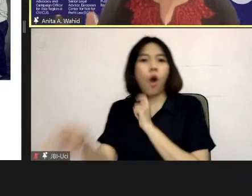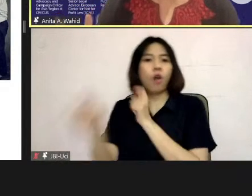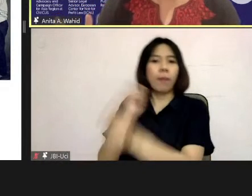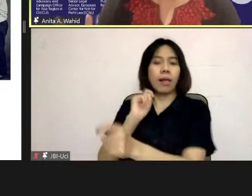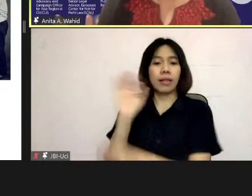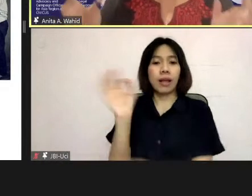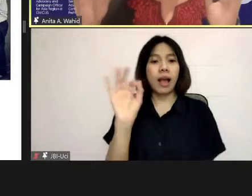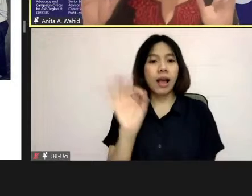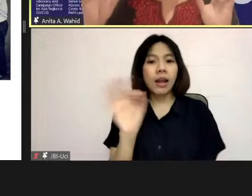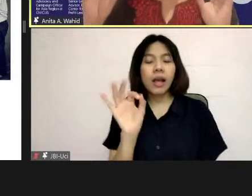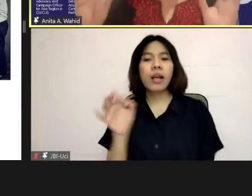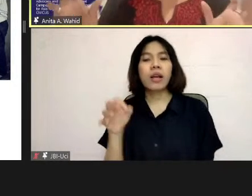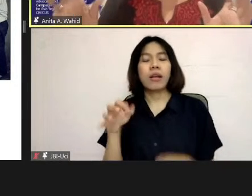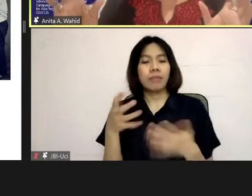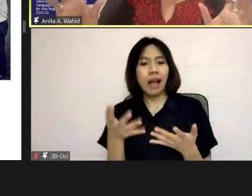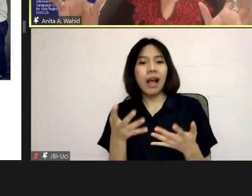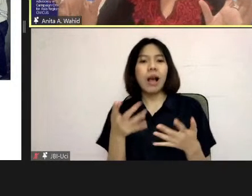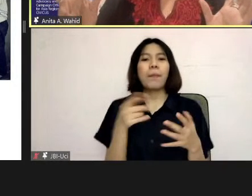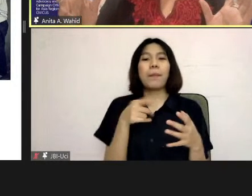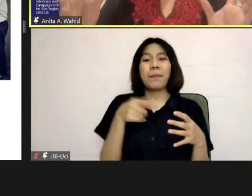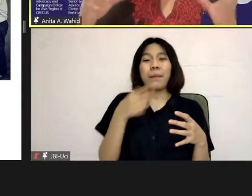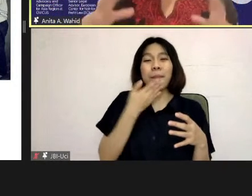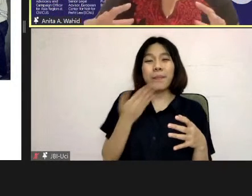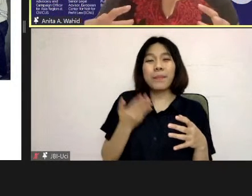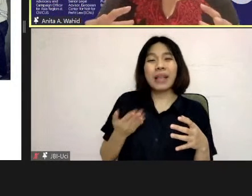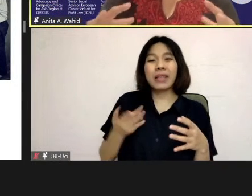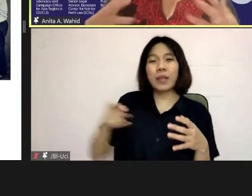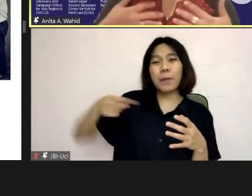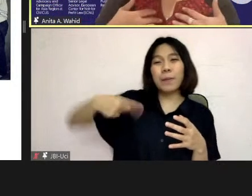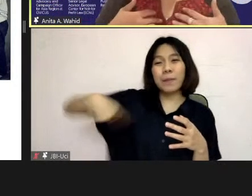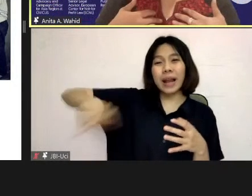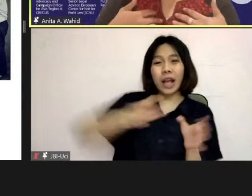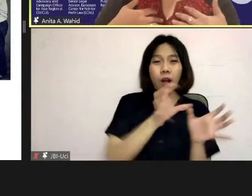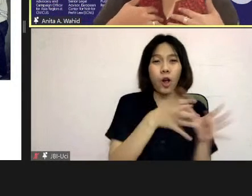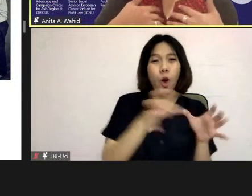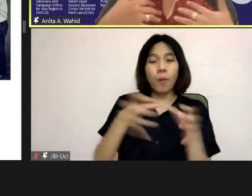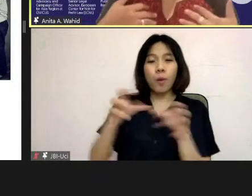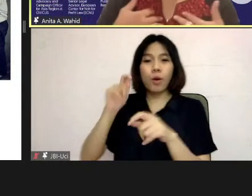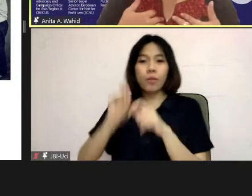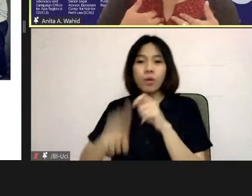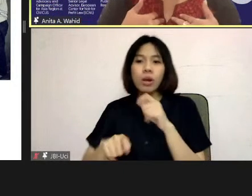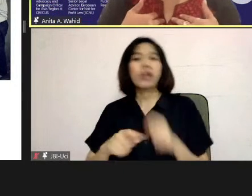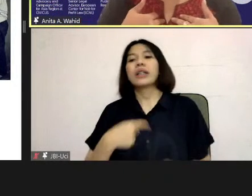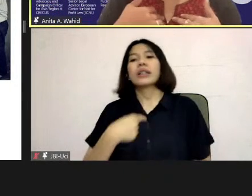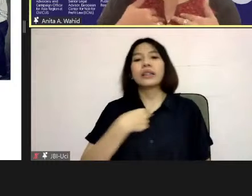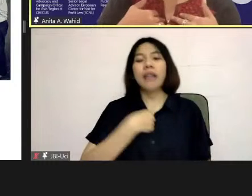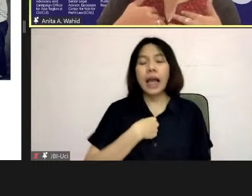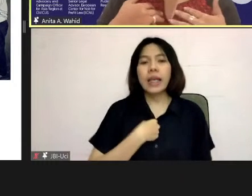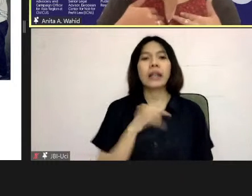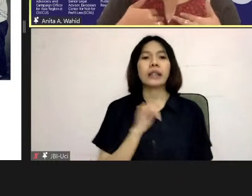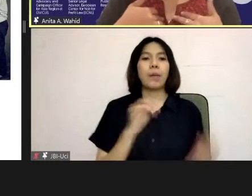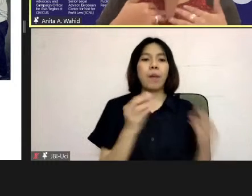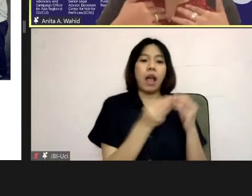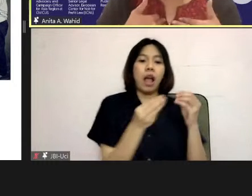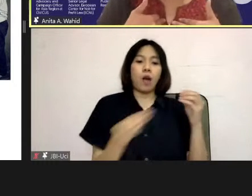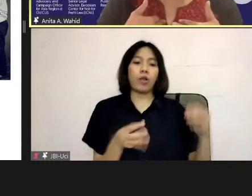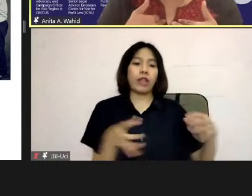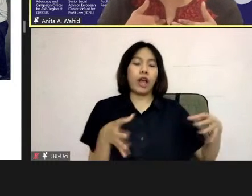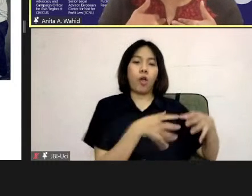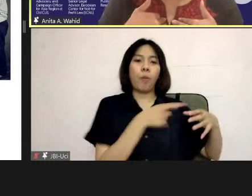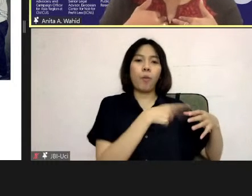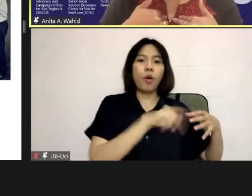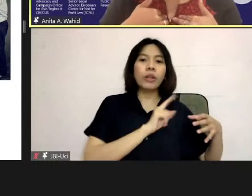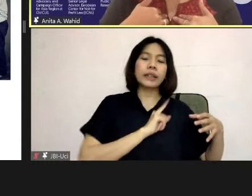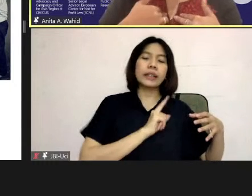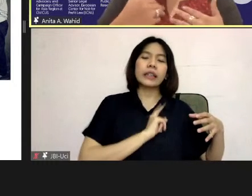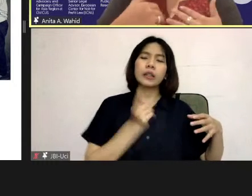both of these groups only able to see from the binocular that everything that I did, I do, and